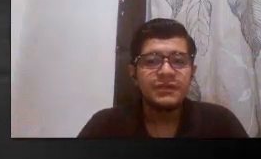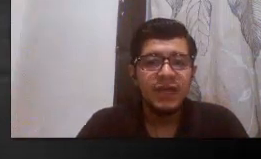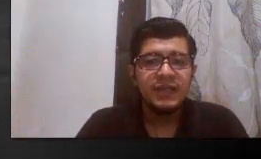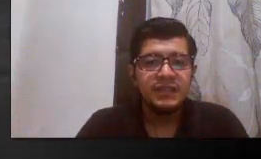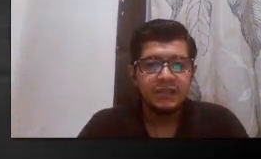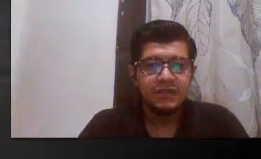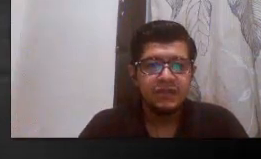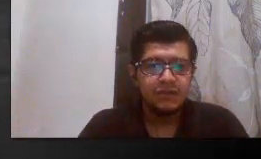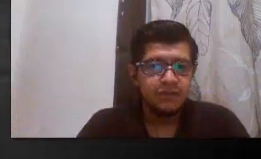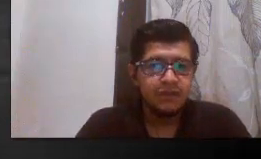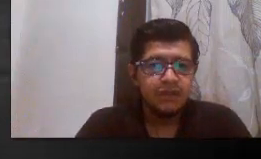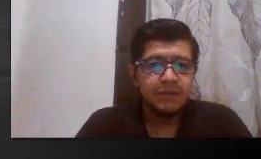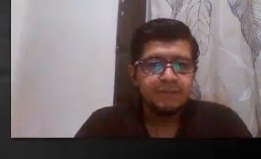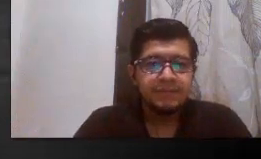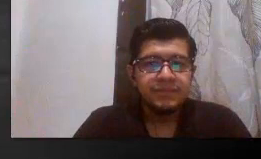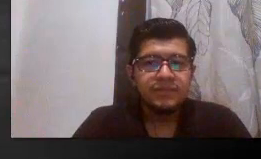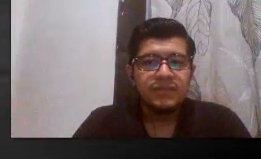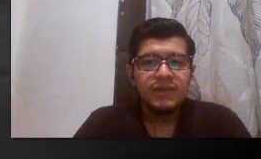different signs and gestures,